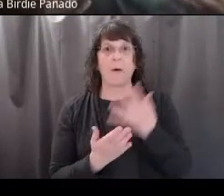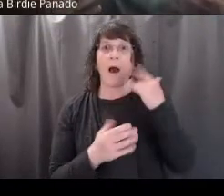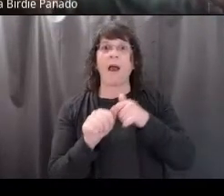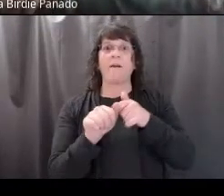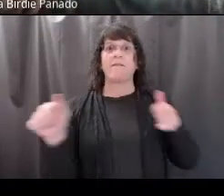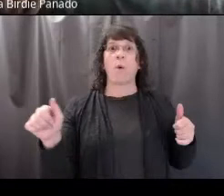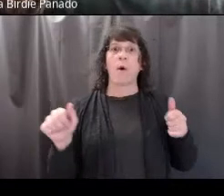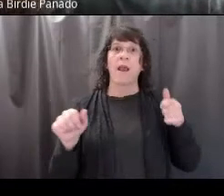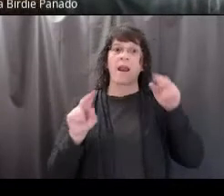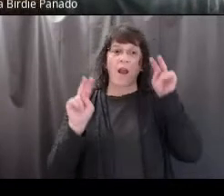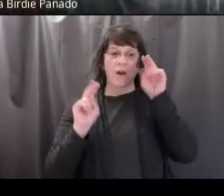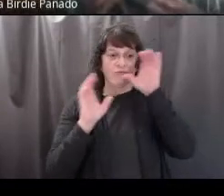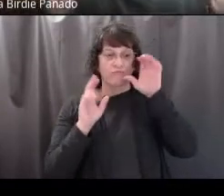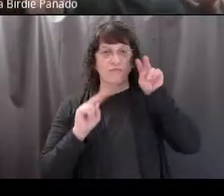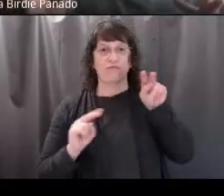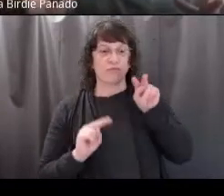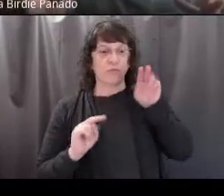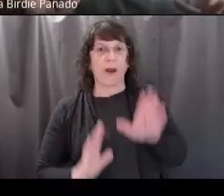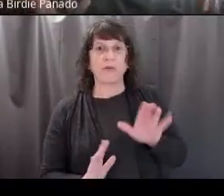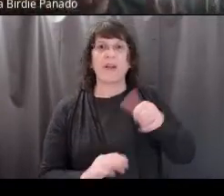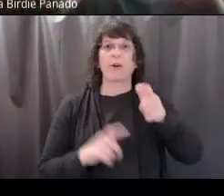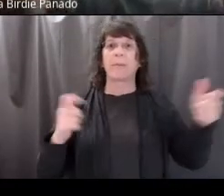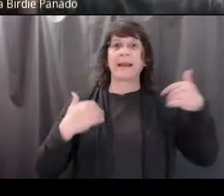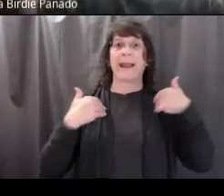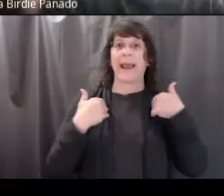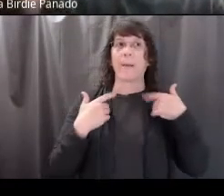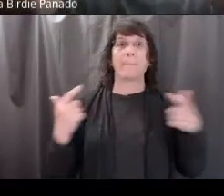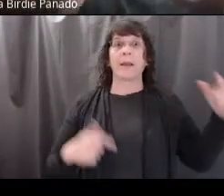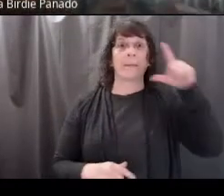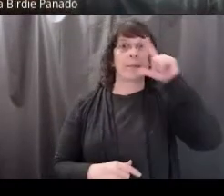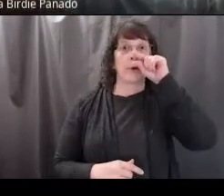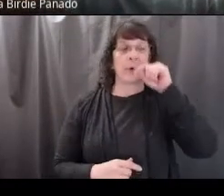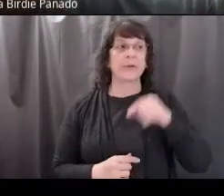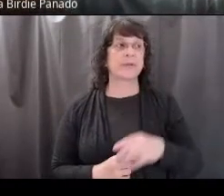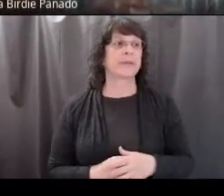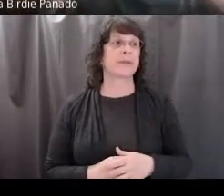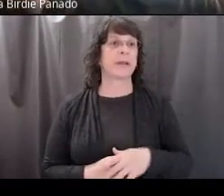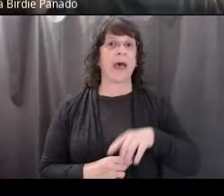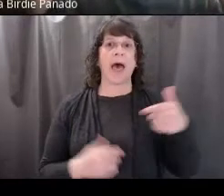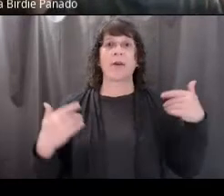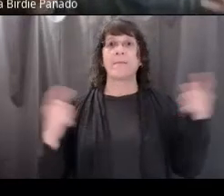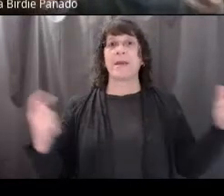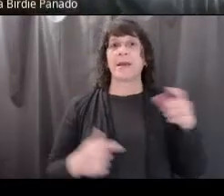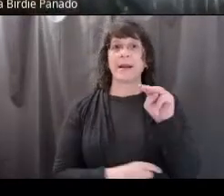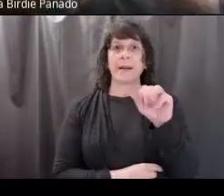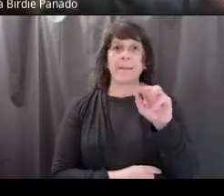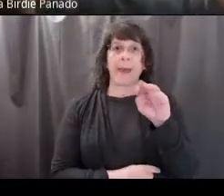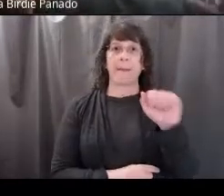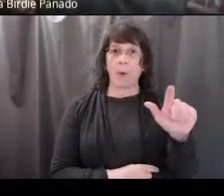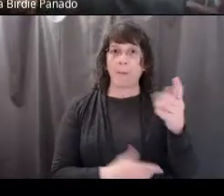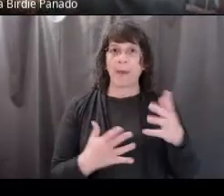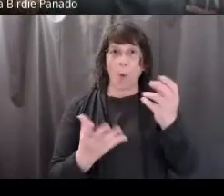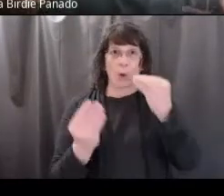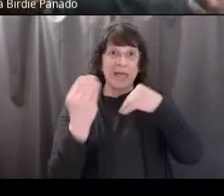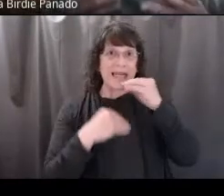avoid predators. So other big animals, big birds, other big mammals that might want to eat